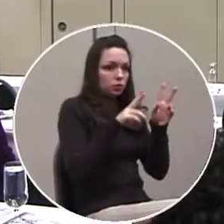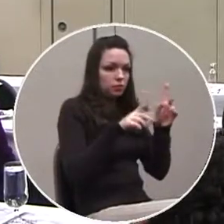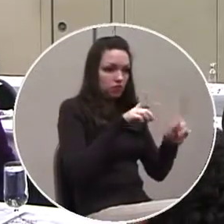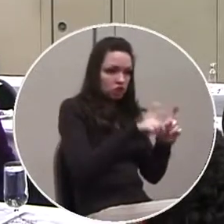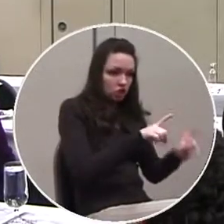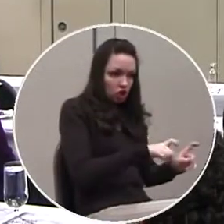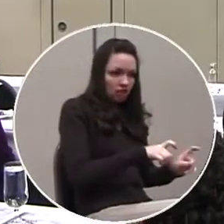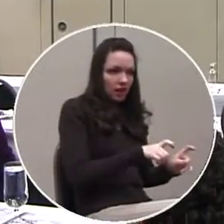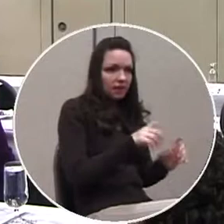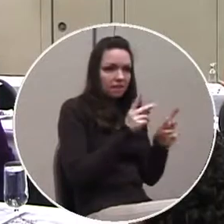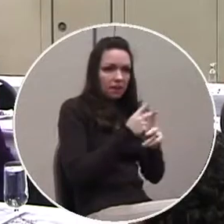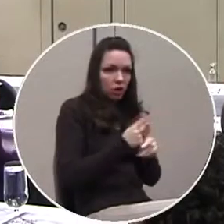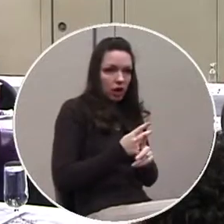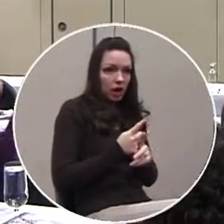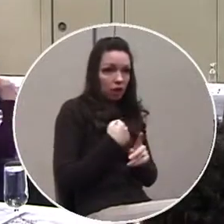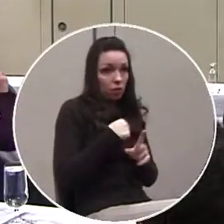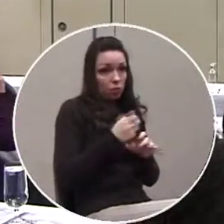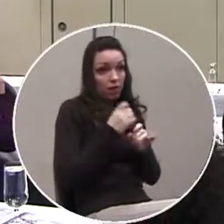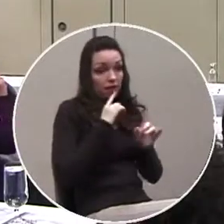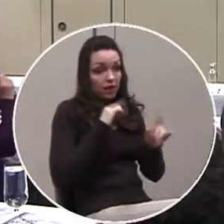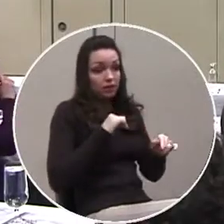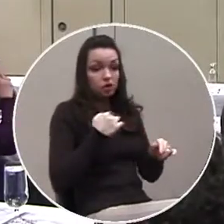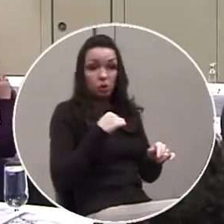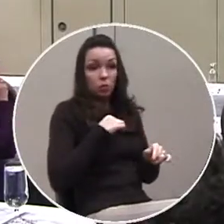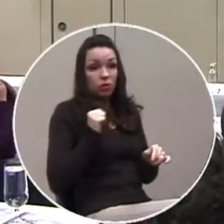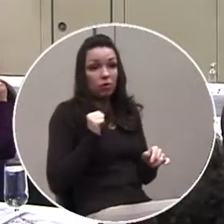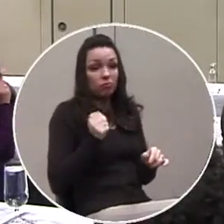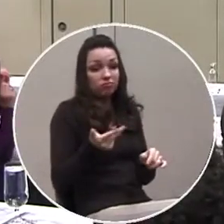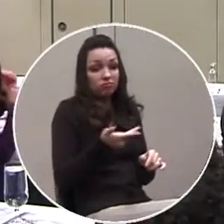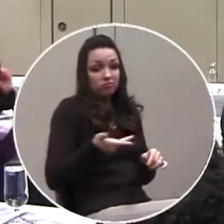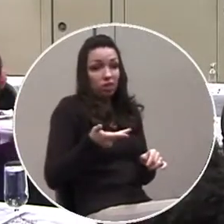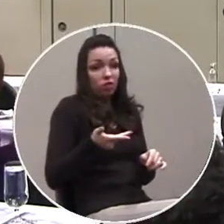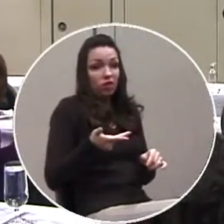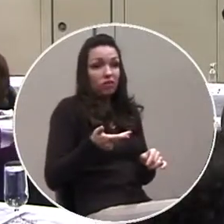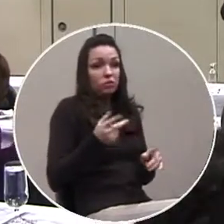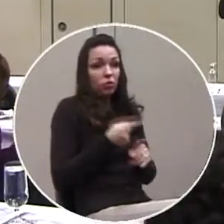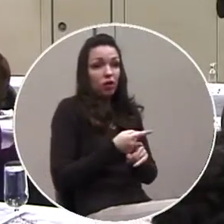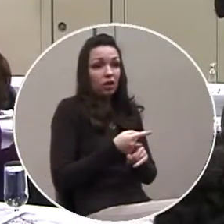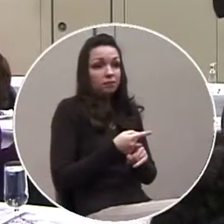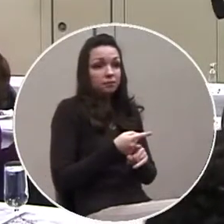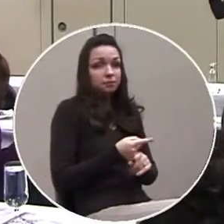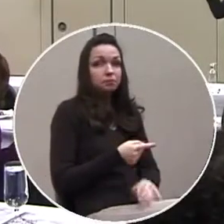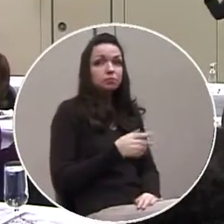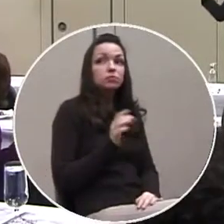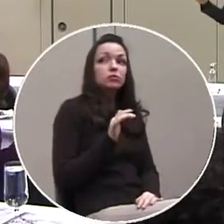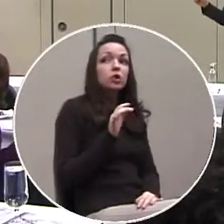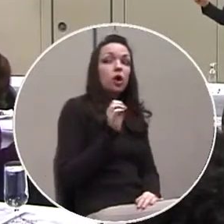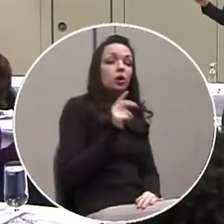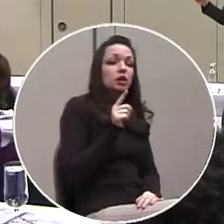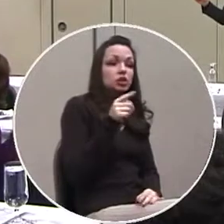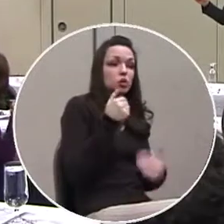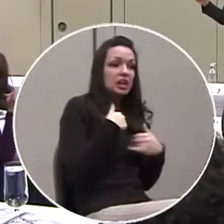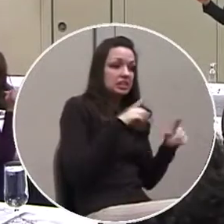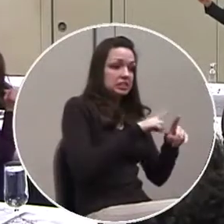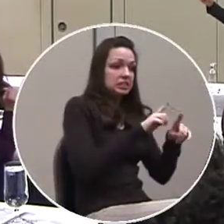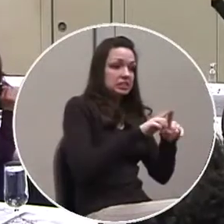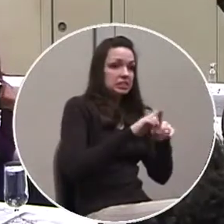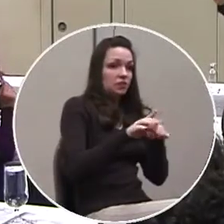got our answer, and we were all right. Okay. Yeah. So you had different behaviors serving different